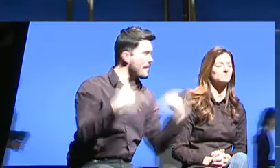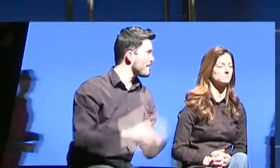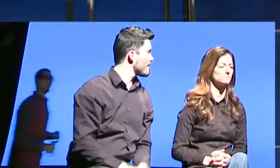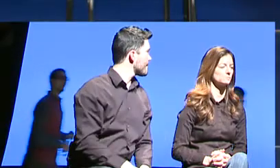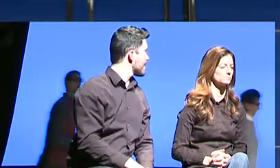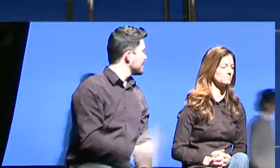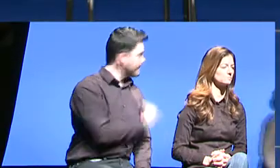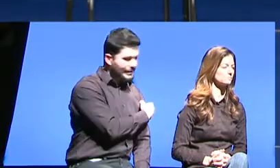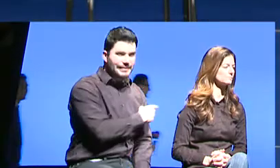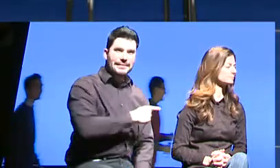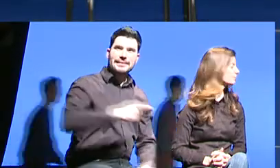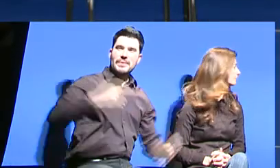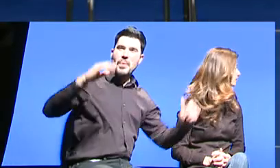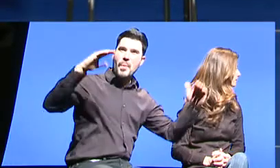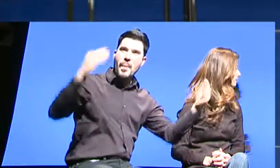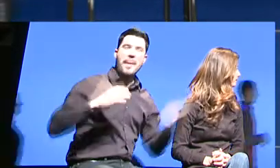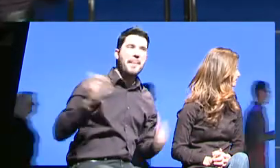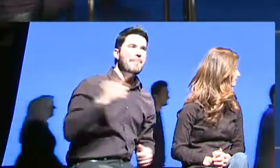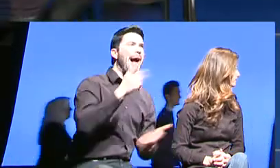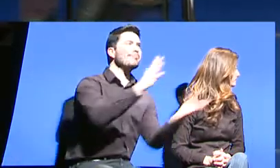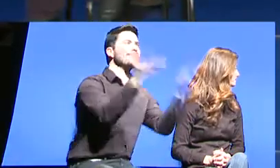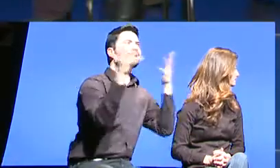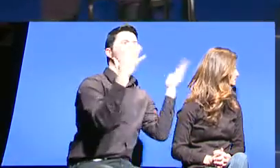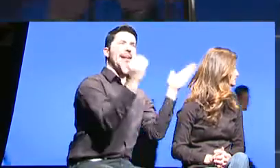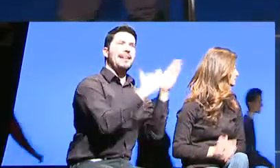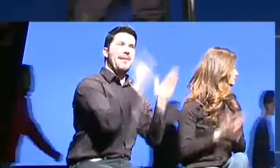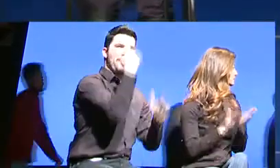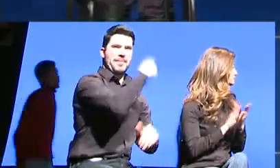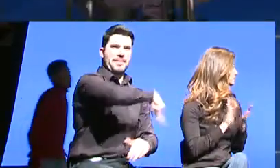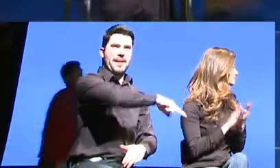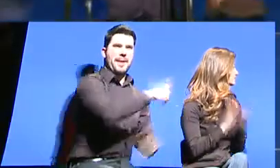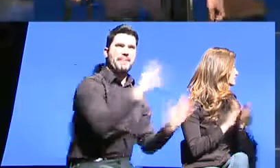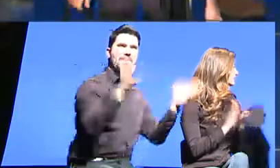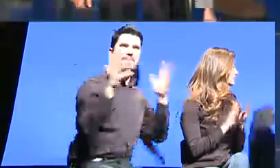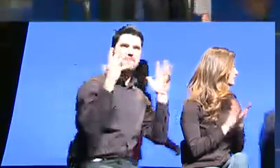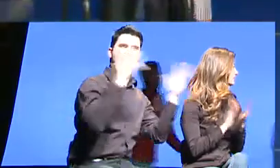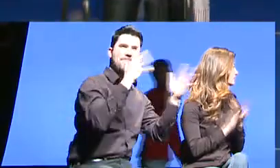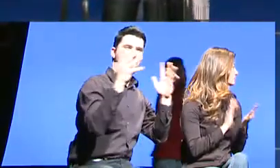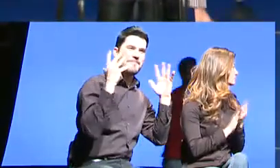Welcome back. Another round of applause for these guys.